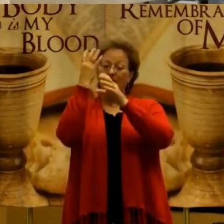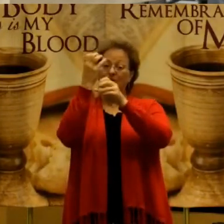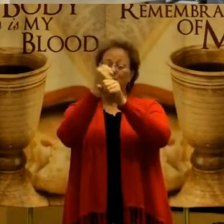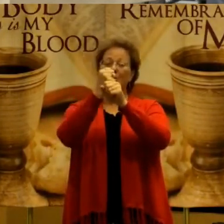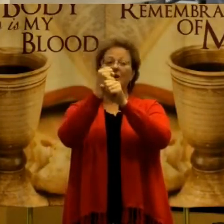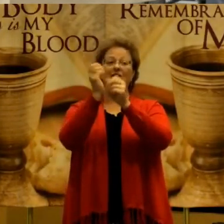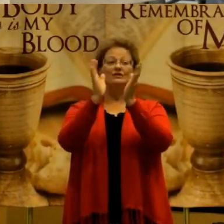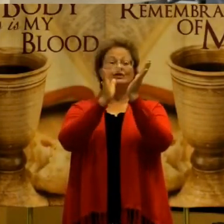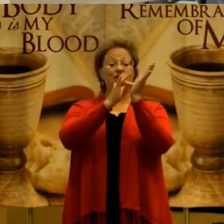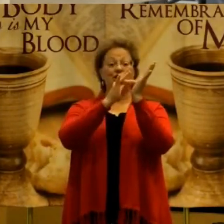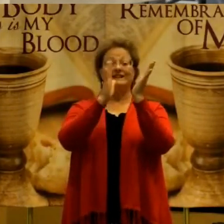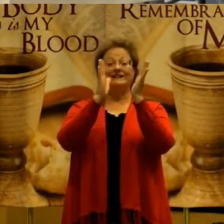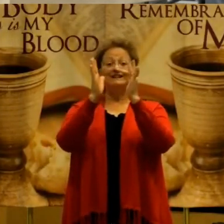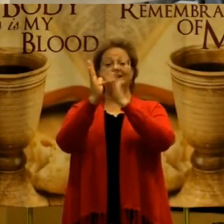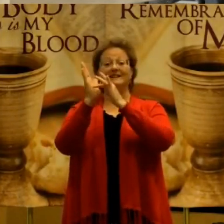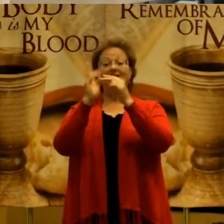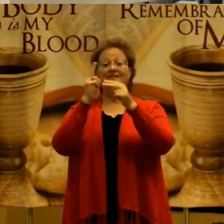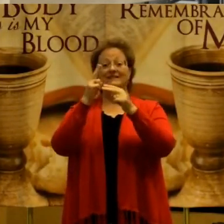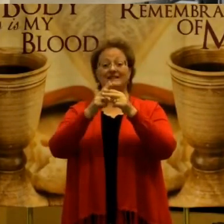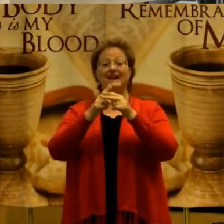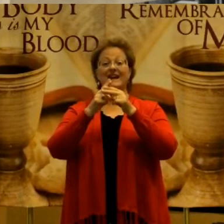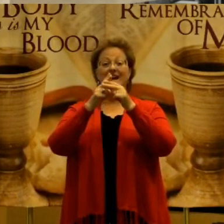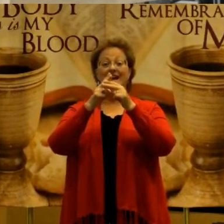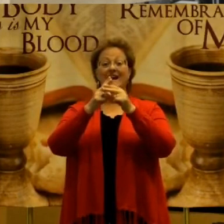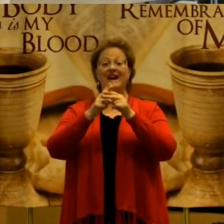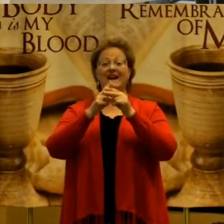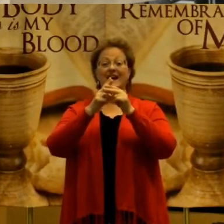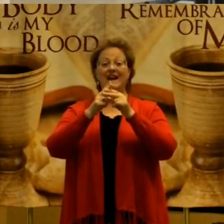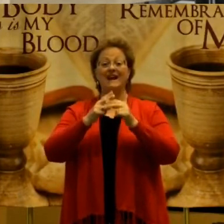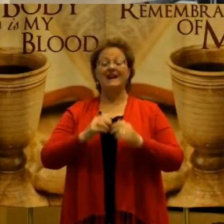wholly trust in Jesus'